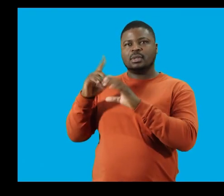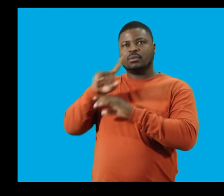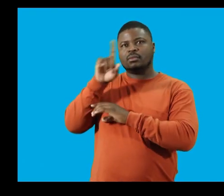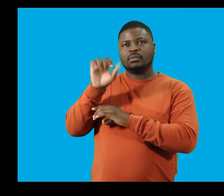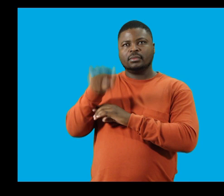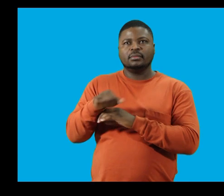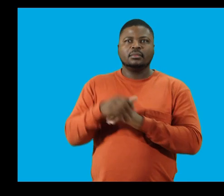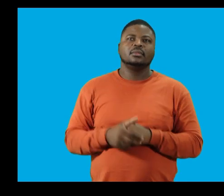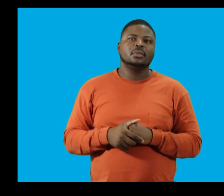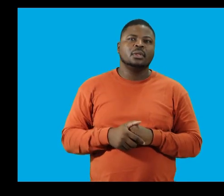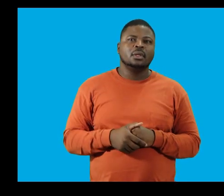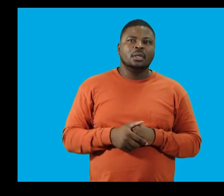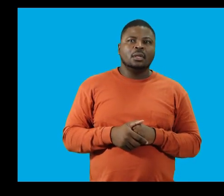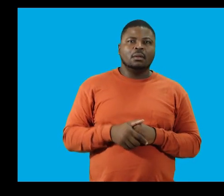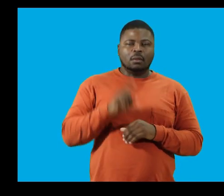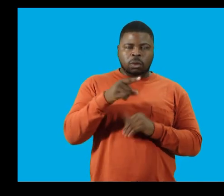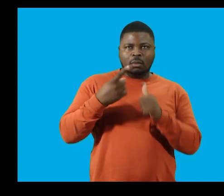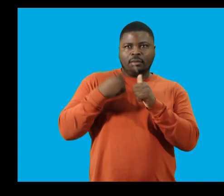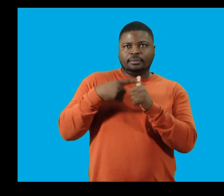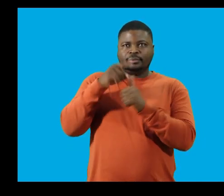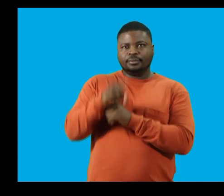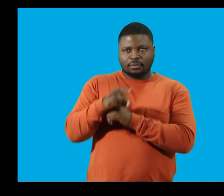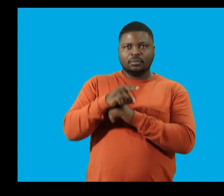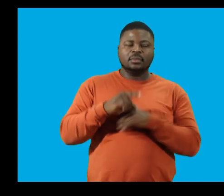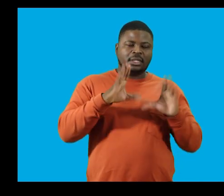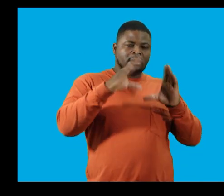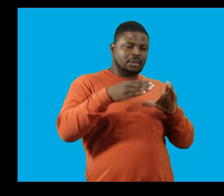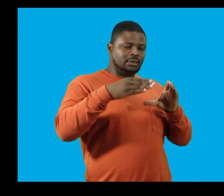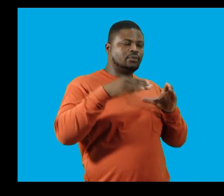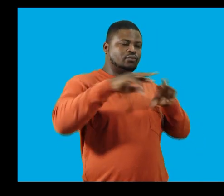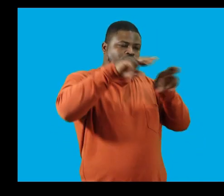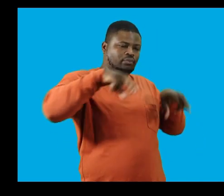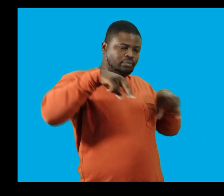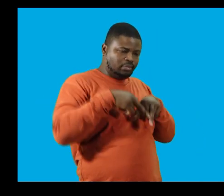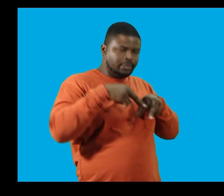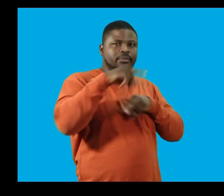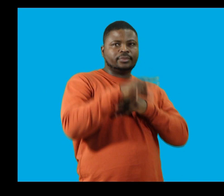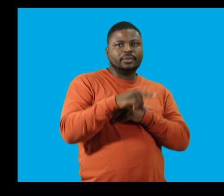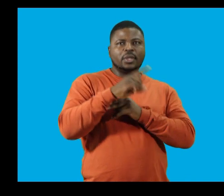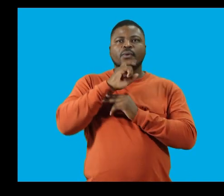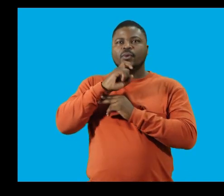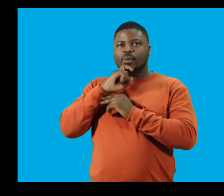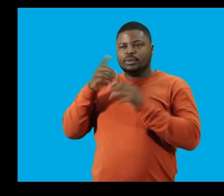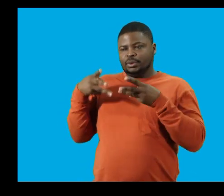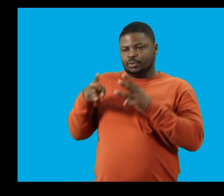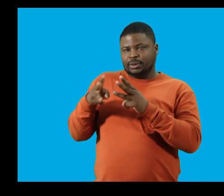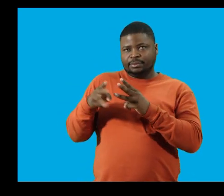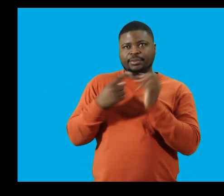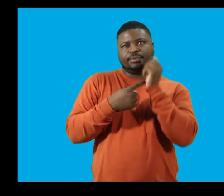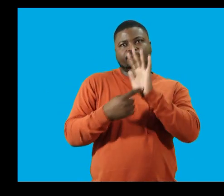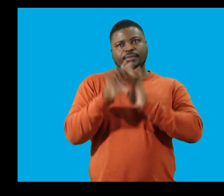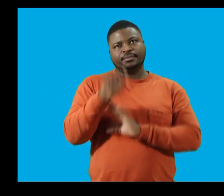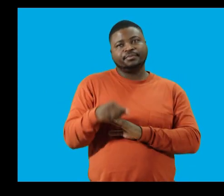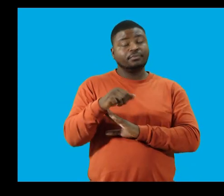question. Determine the perimeter of the classroom floor in centimeters. Use the following